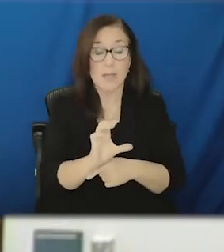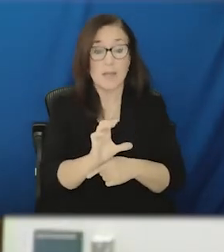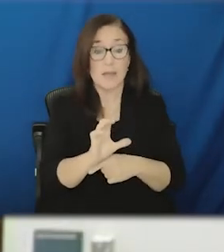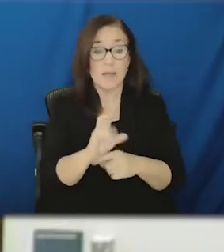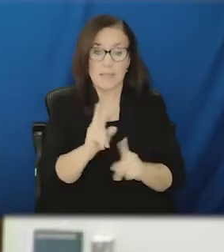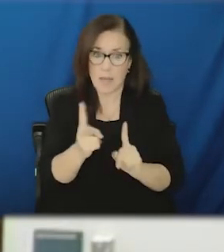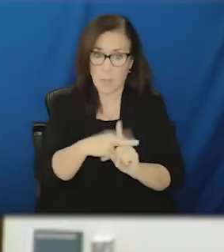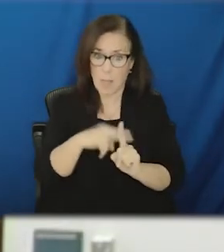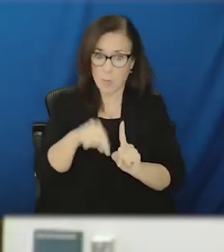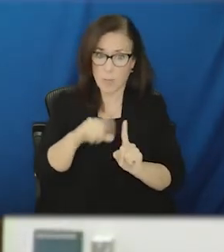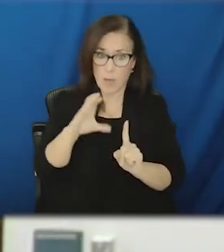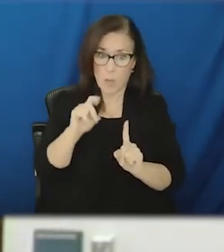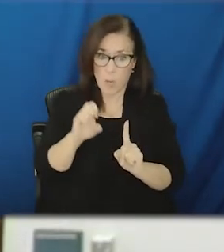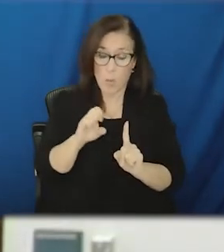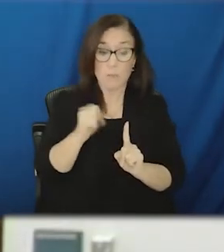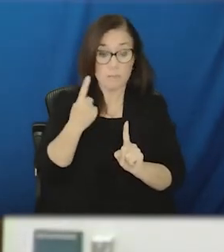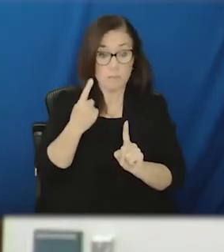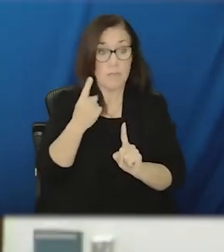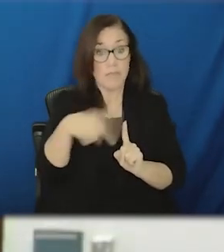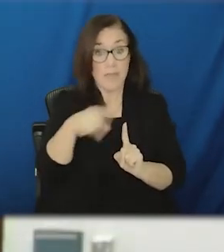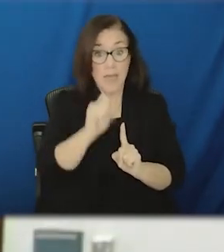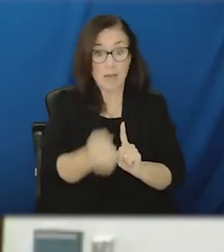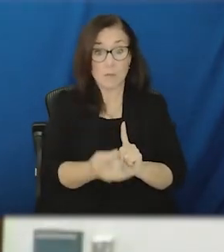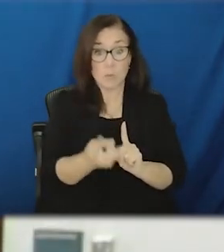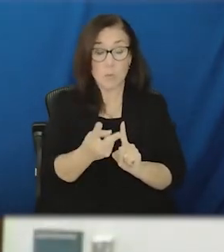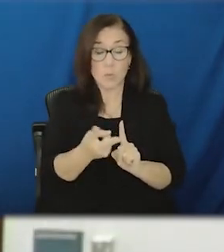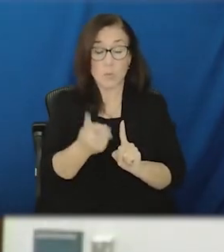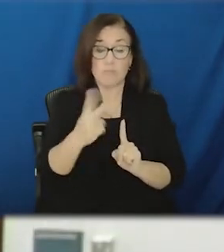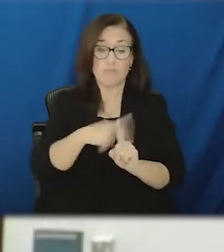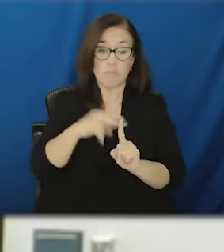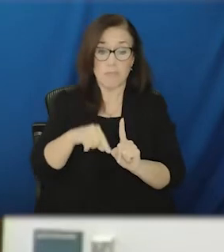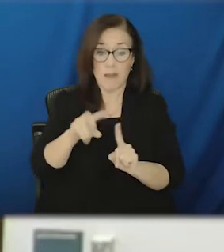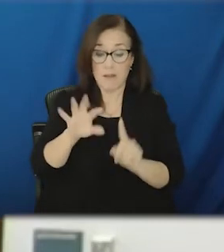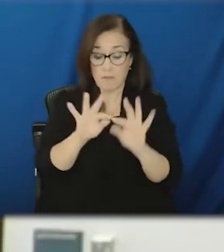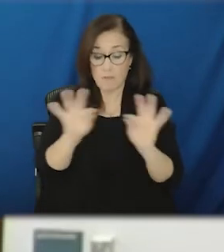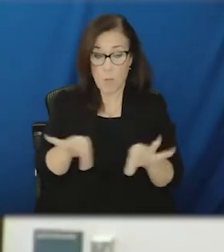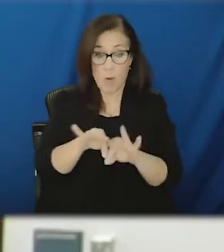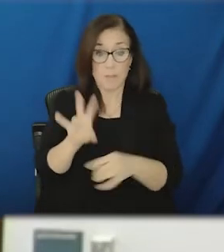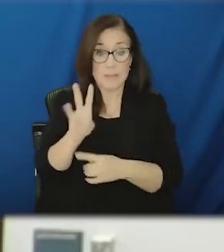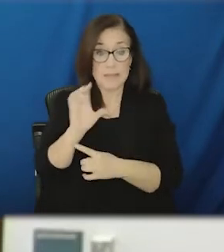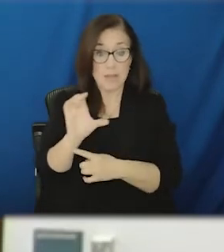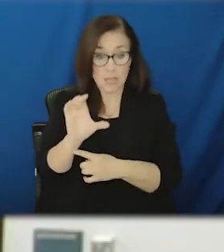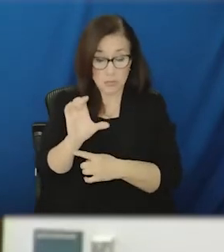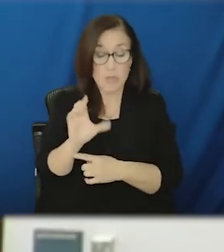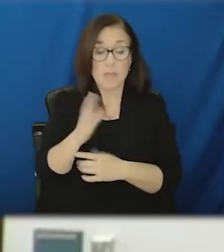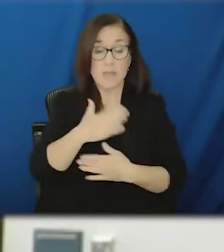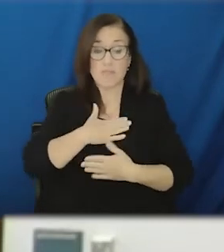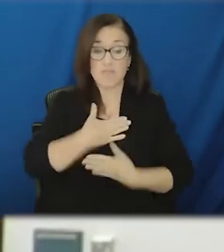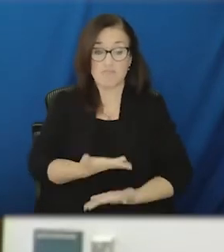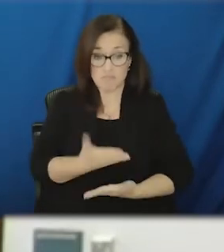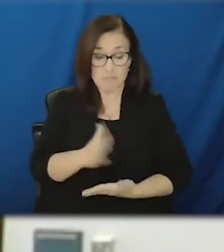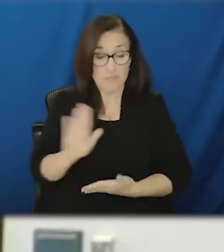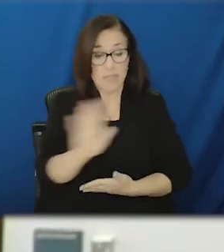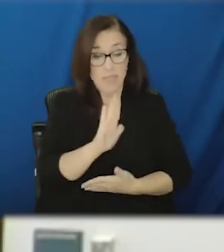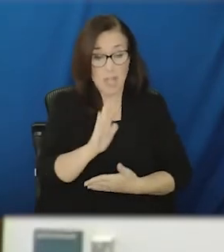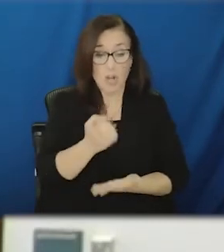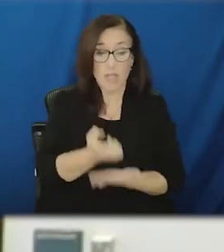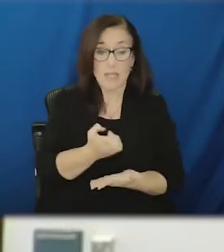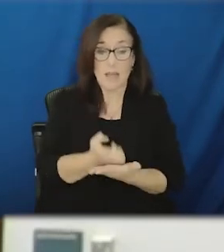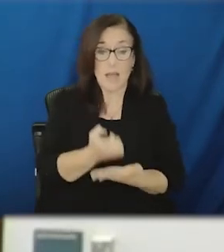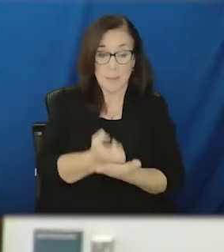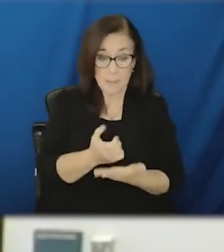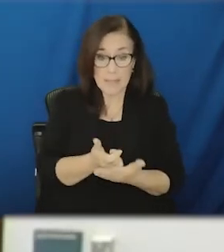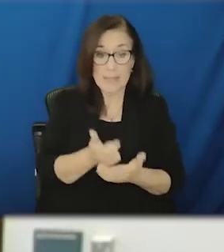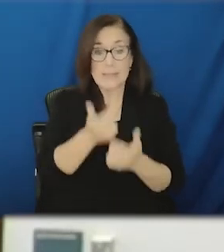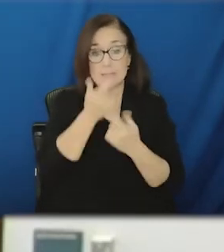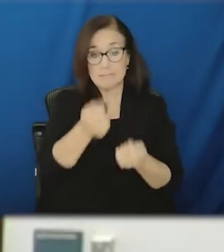Form 700, which really outlines their economic interests. And this is just to ensure that